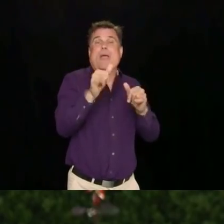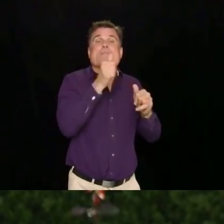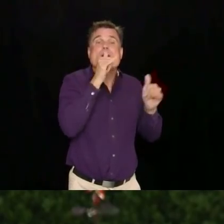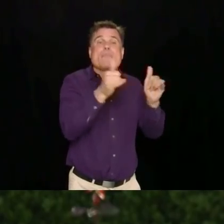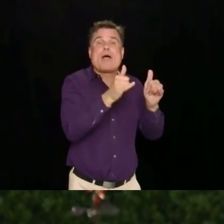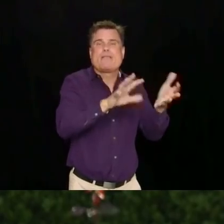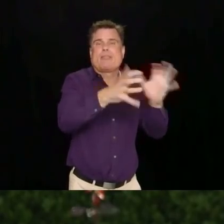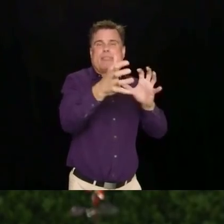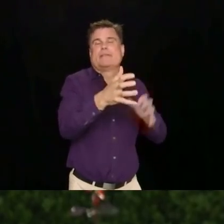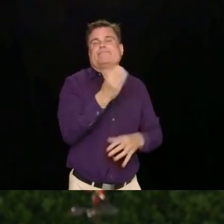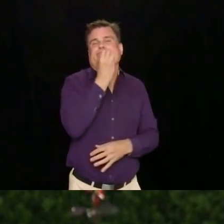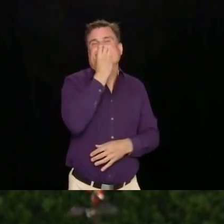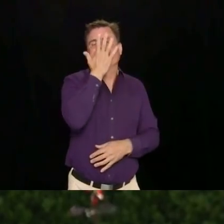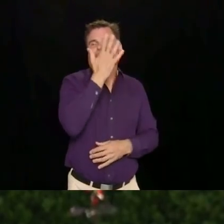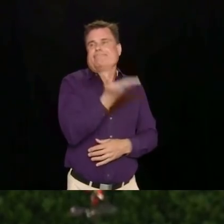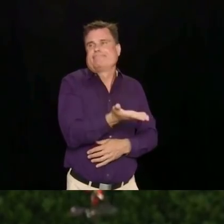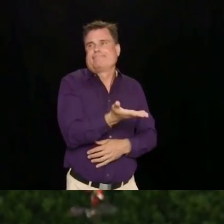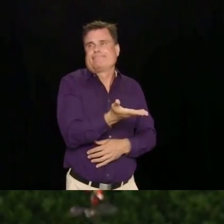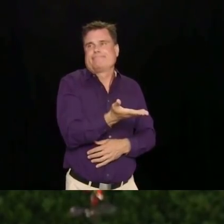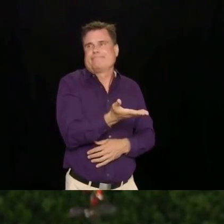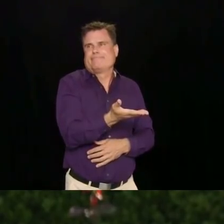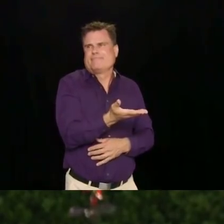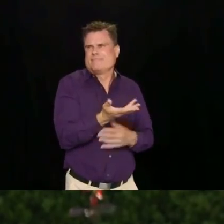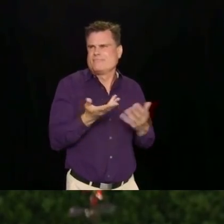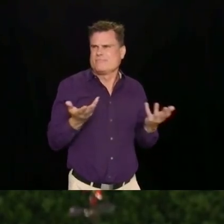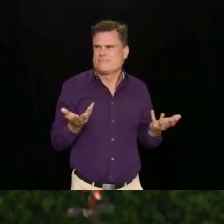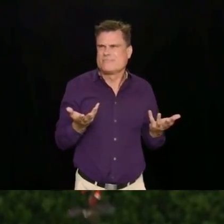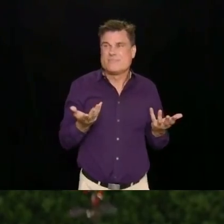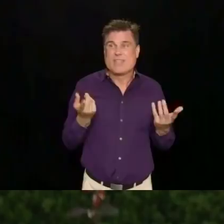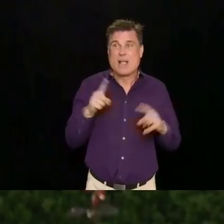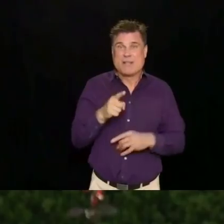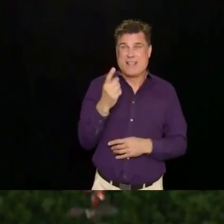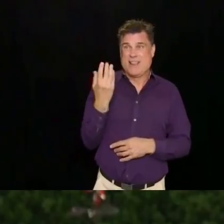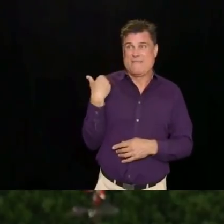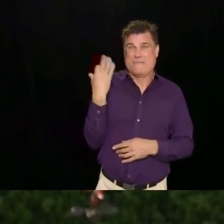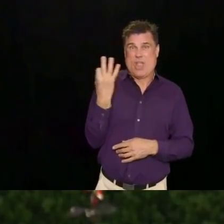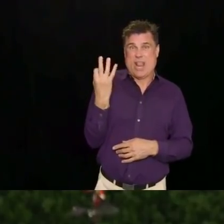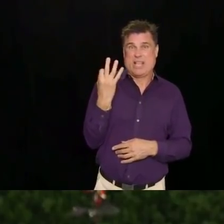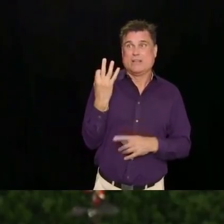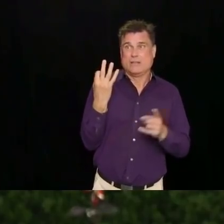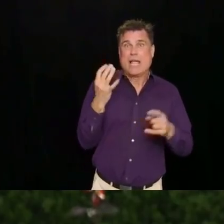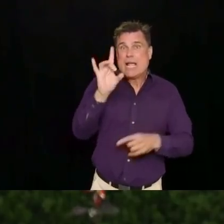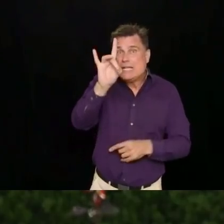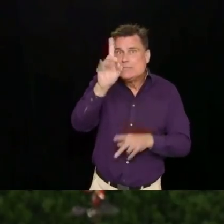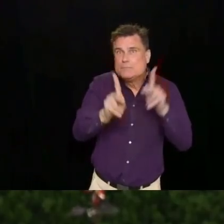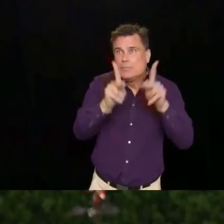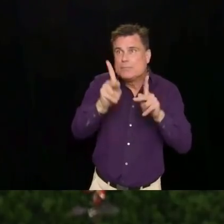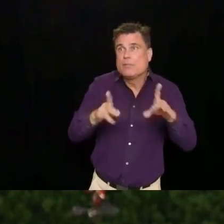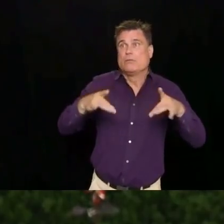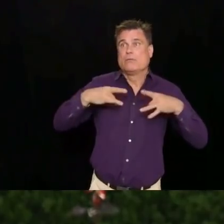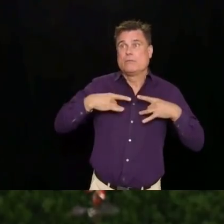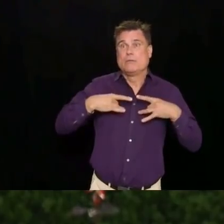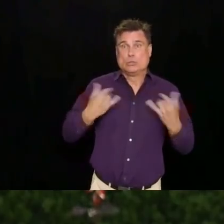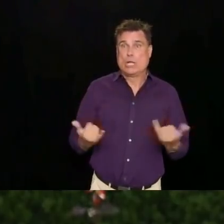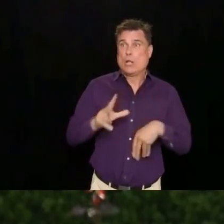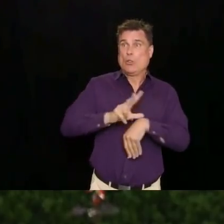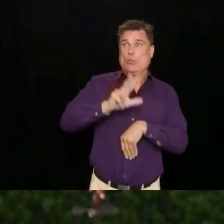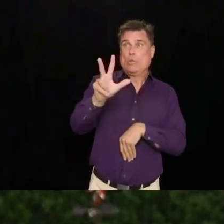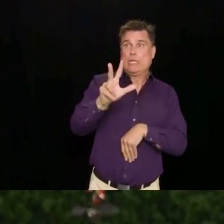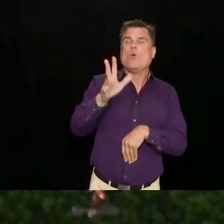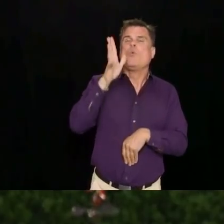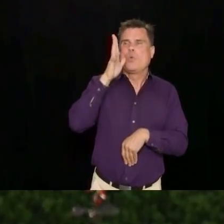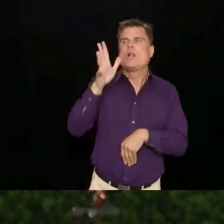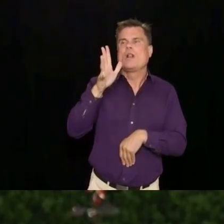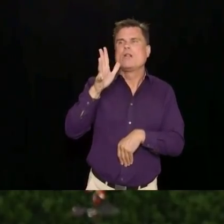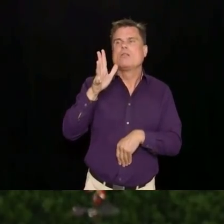I believe, connected to this on Friday, 8 cases. We'll be announcing the case numbers at 3 o'clock this afternoon by a written